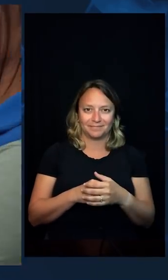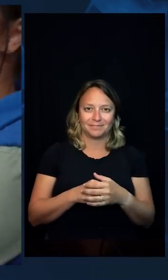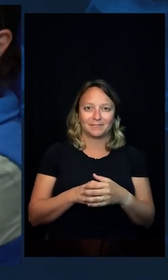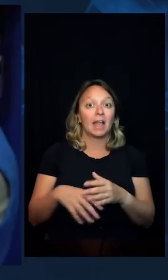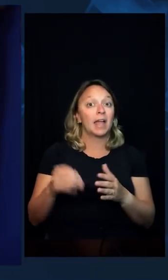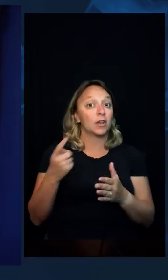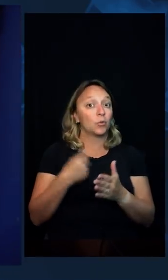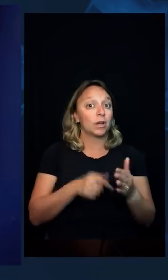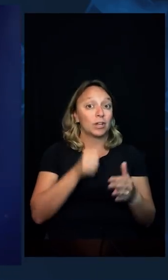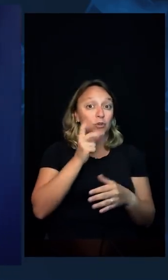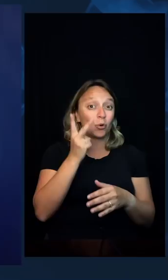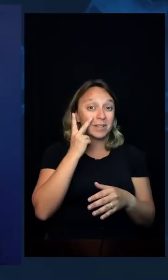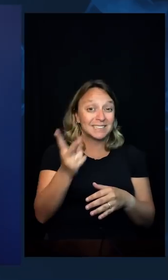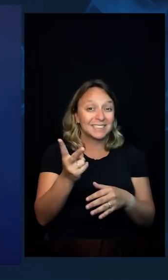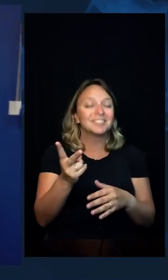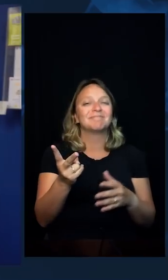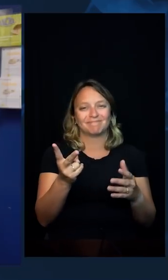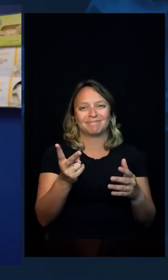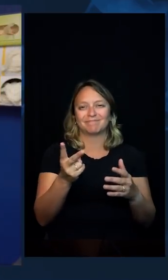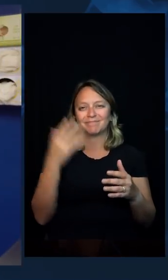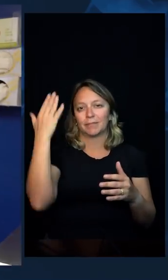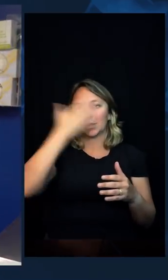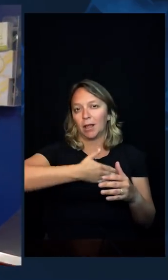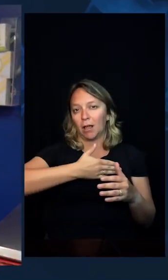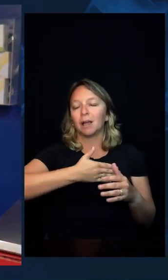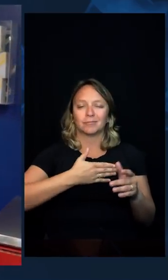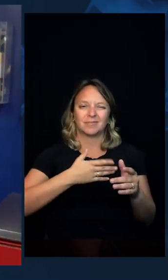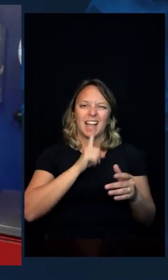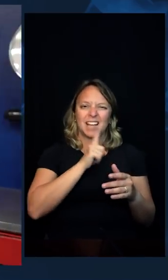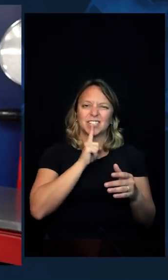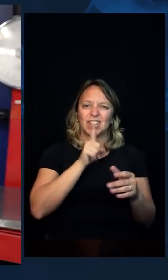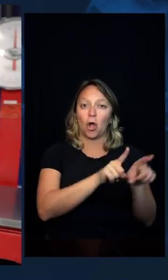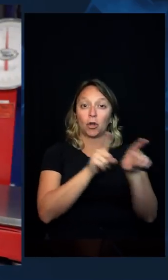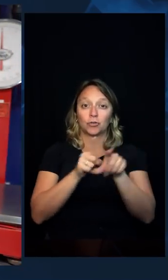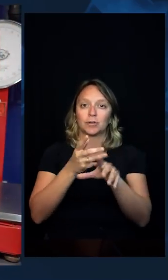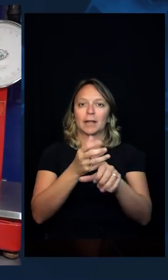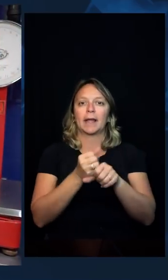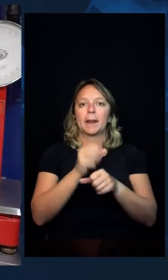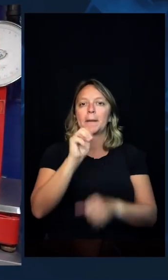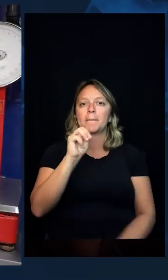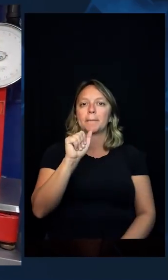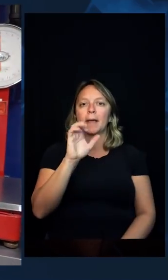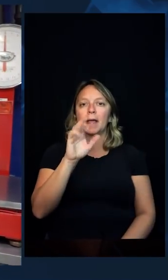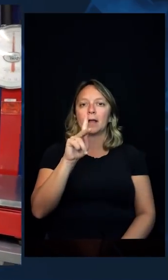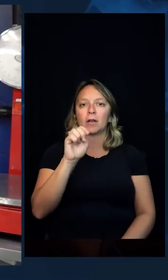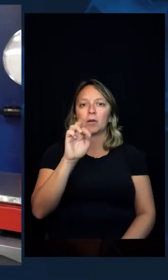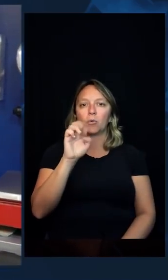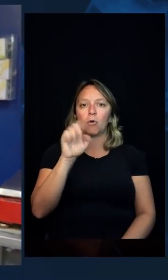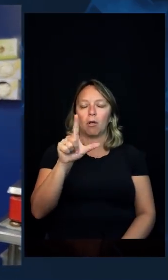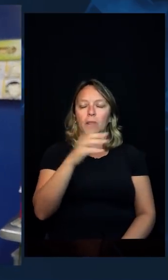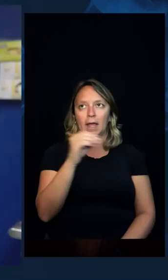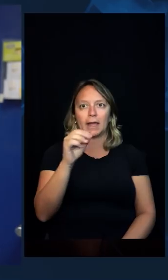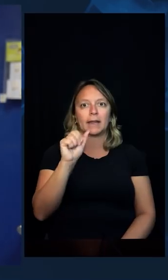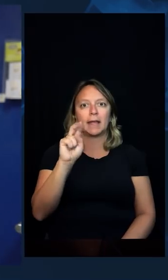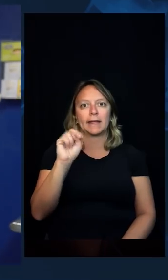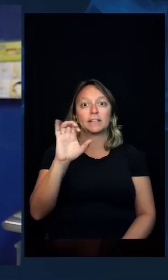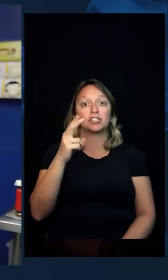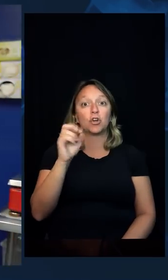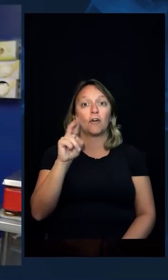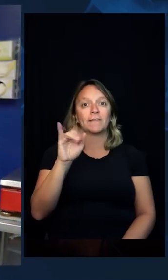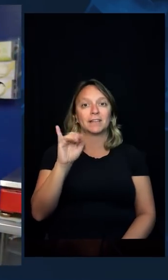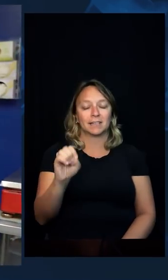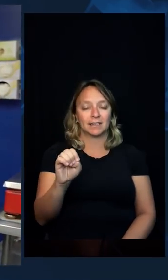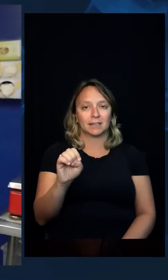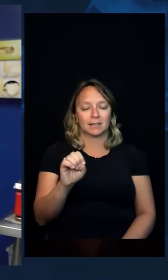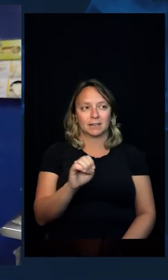And what you don't see in these trays, they actually receive our mackerel as well as anchovy. And when you put it all